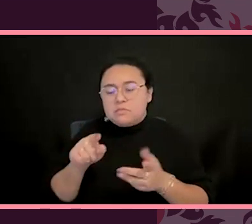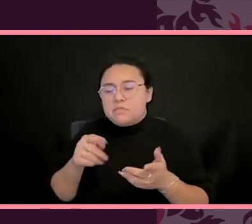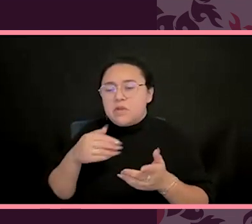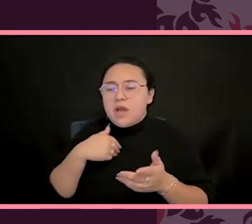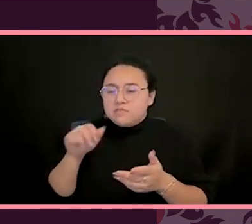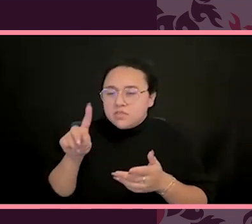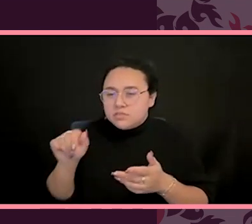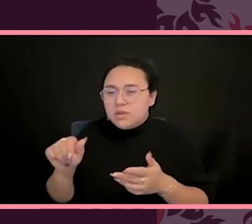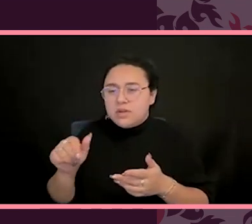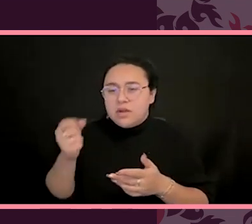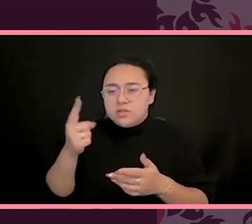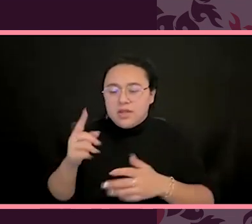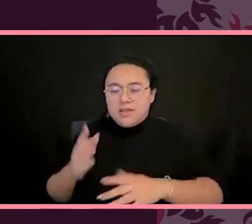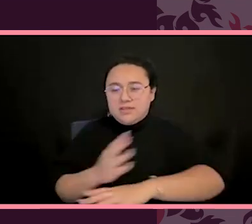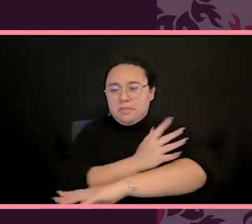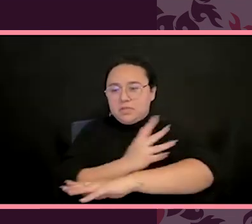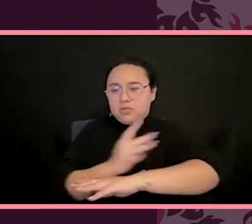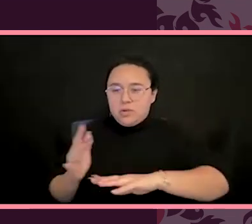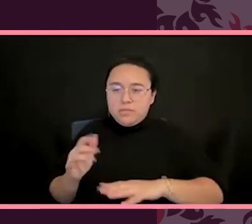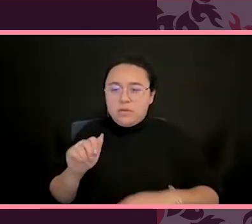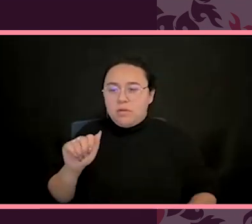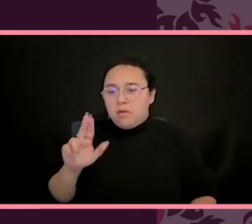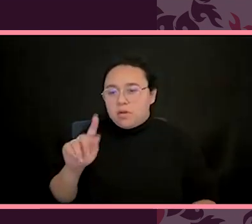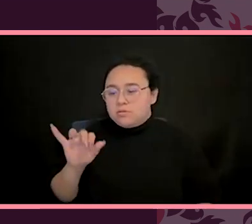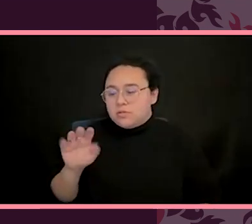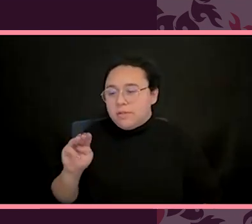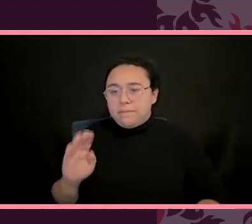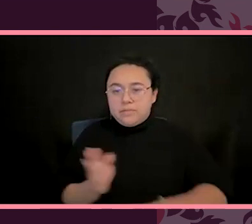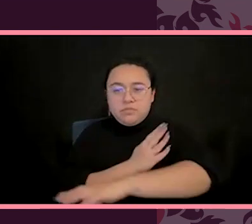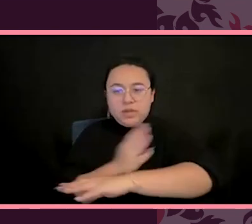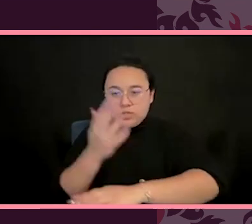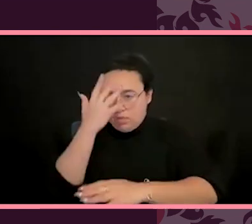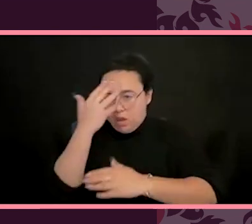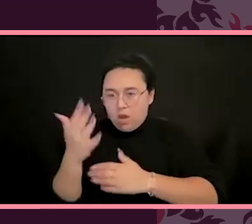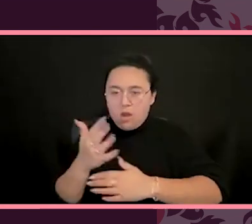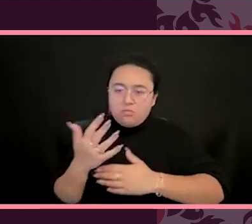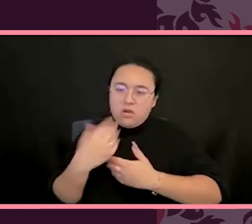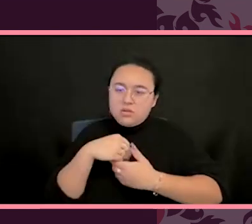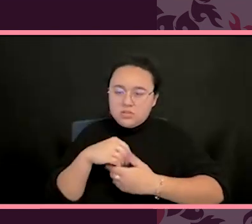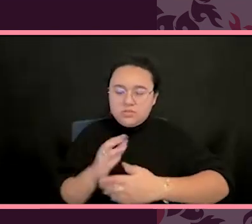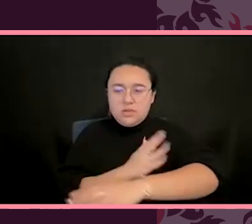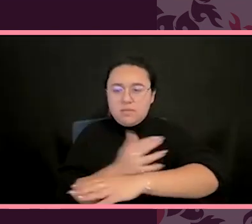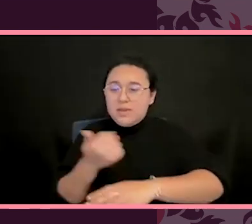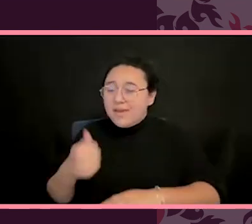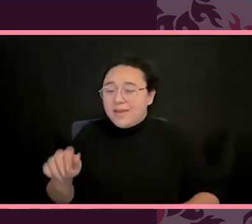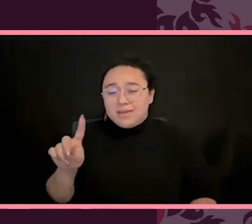first that it's a spectrum. We talk about autism spectrum, but I always say that any disability has a